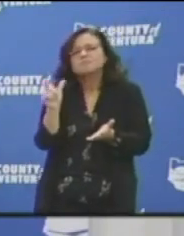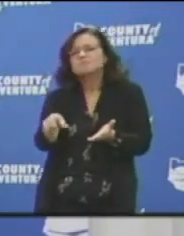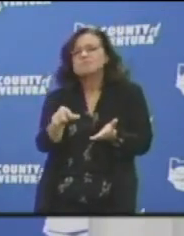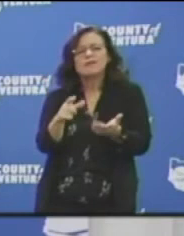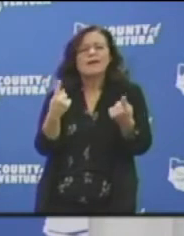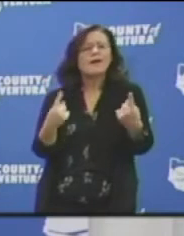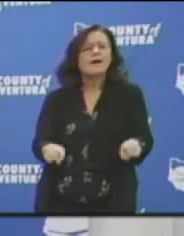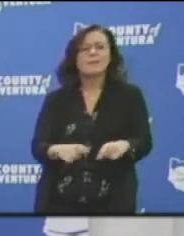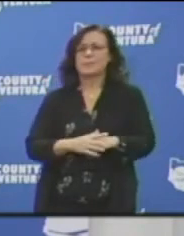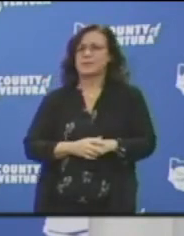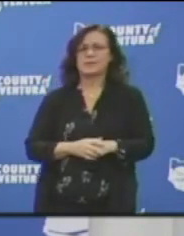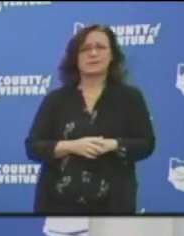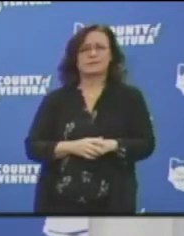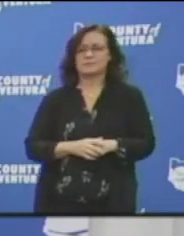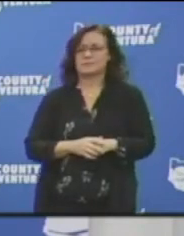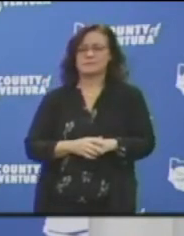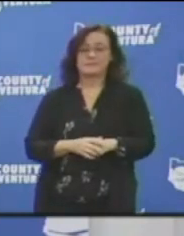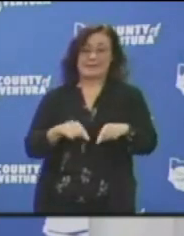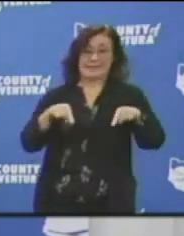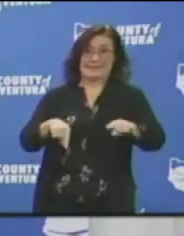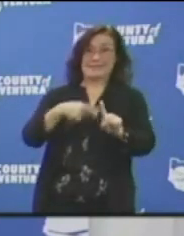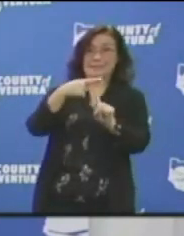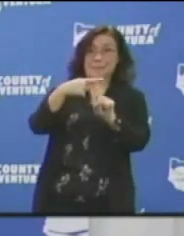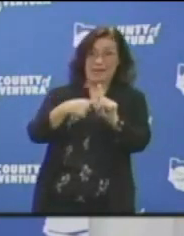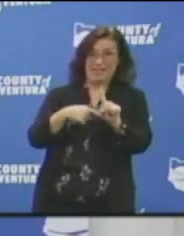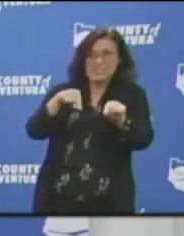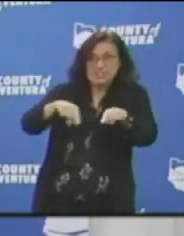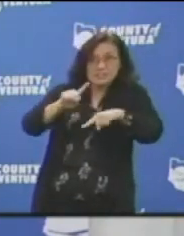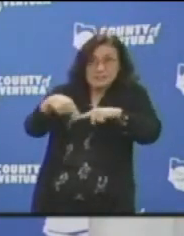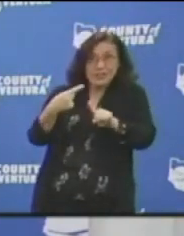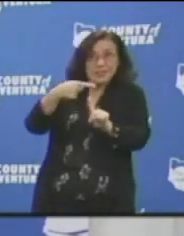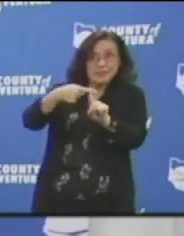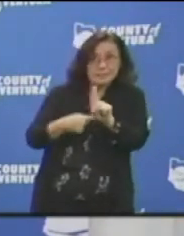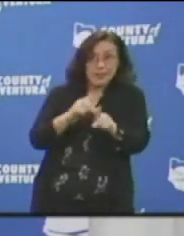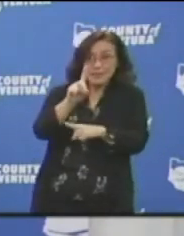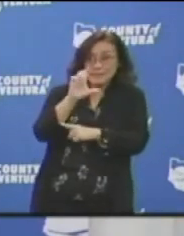that we've had, with 56 deaths alone in December.